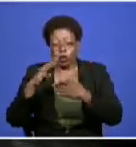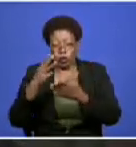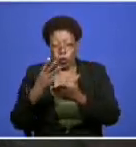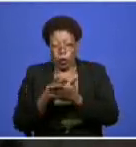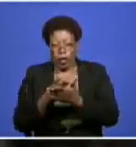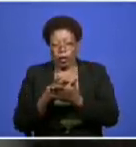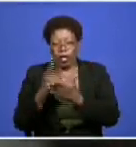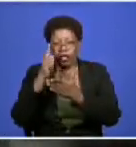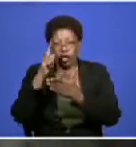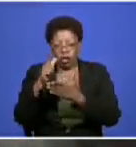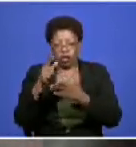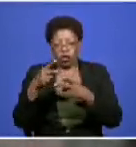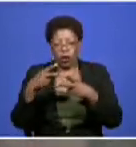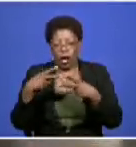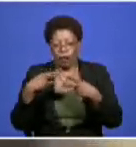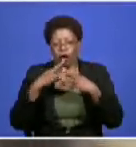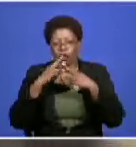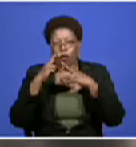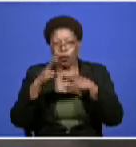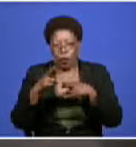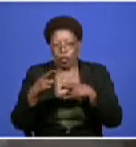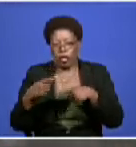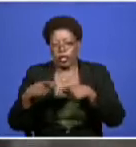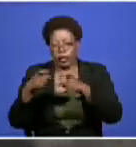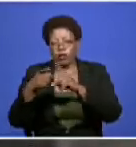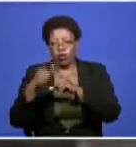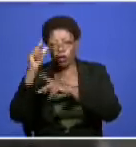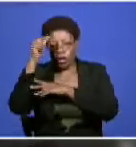to hand over a comprehensive report to the government